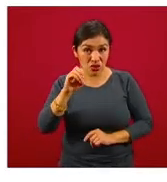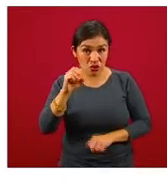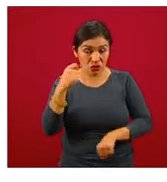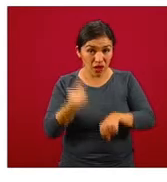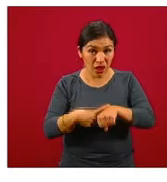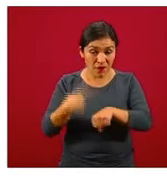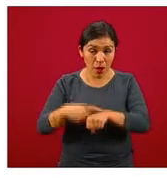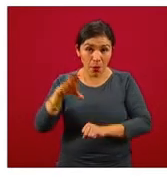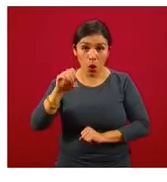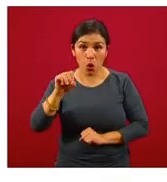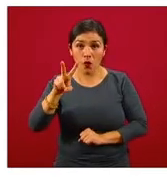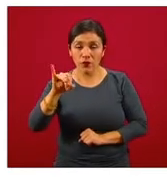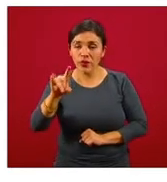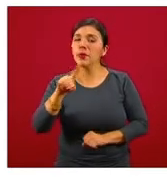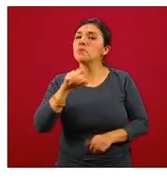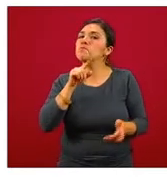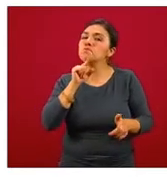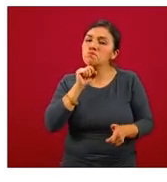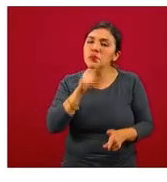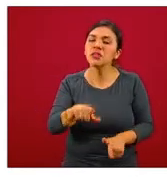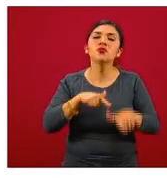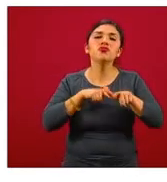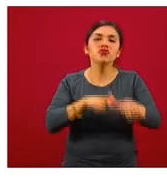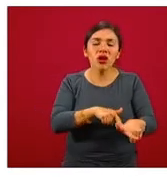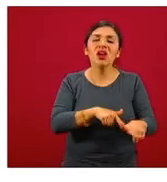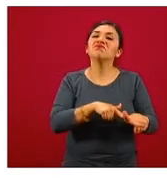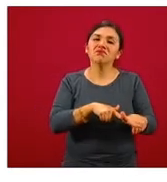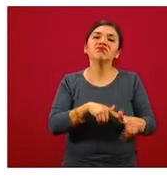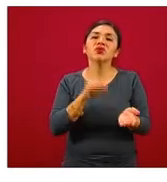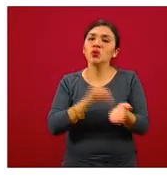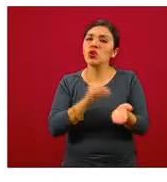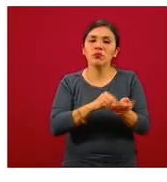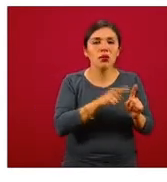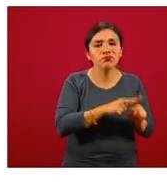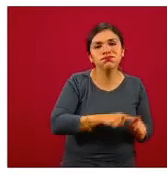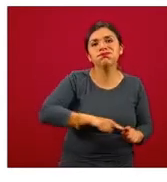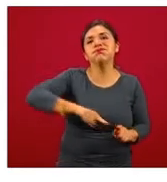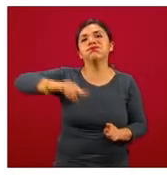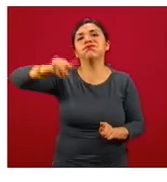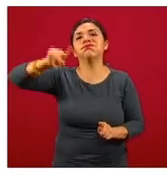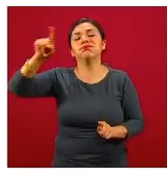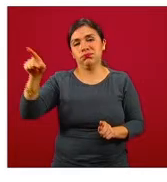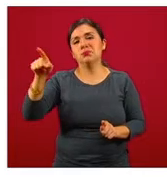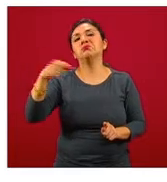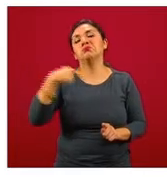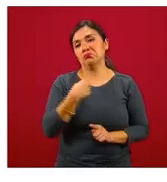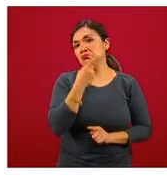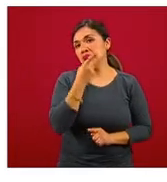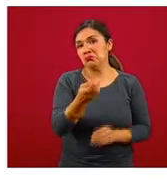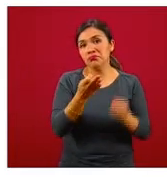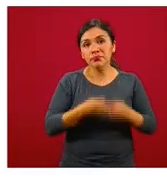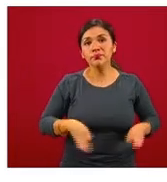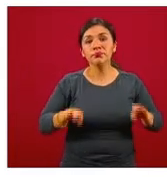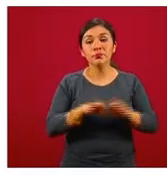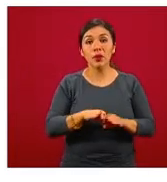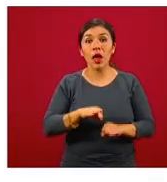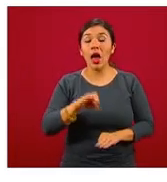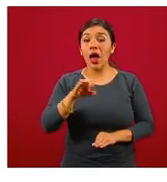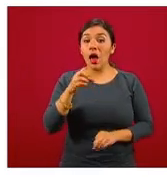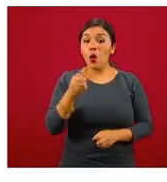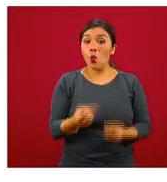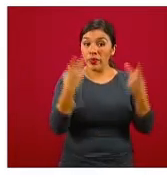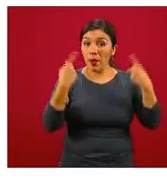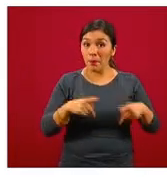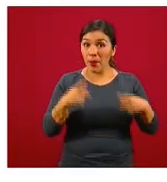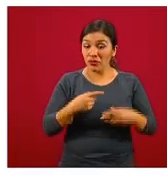42,595 prácticamente la cases. tendencia que hemos This tenido is the durante trend toda that we have had la throughout the epidemia whole en México. pandemic in Mexico. Importante But I resaltar would like to que los highlight casos that the confirmados en